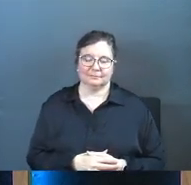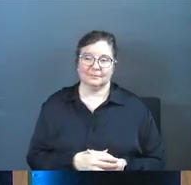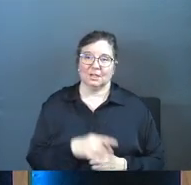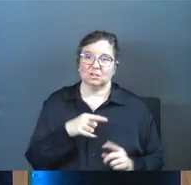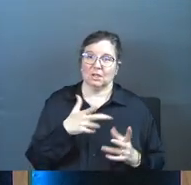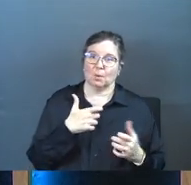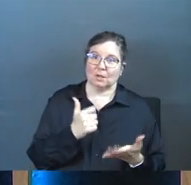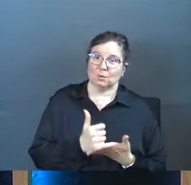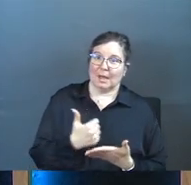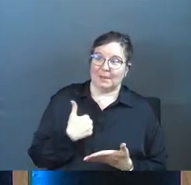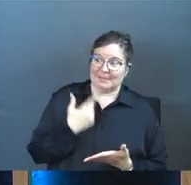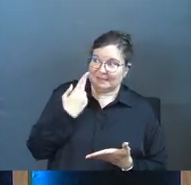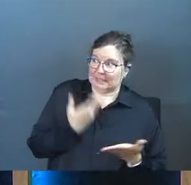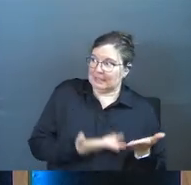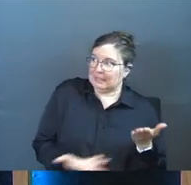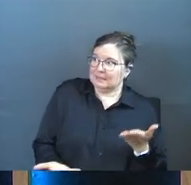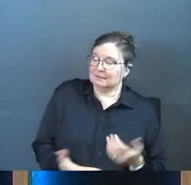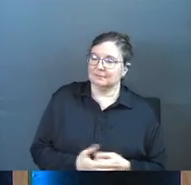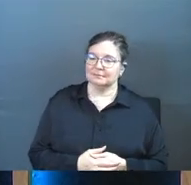And she wants to help me. See?